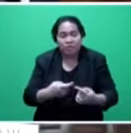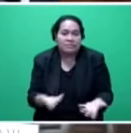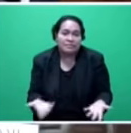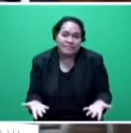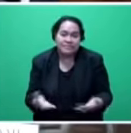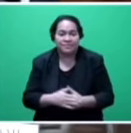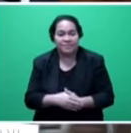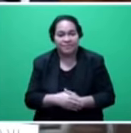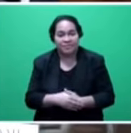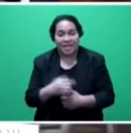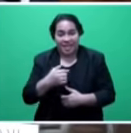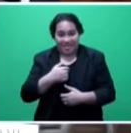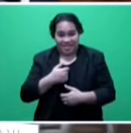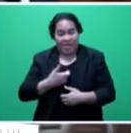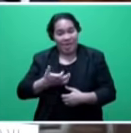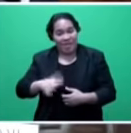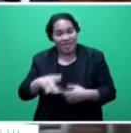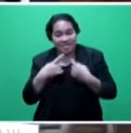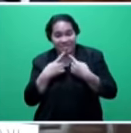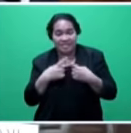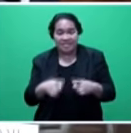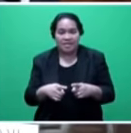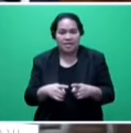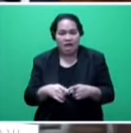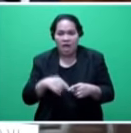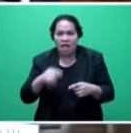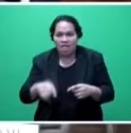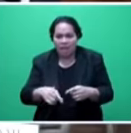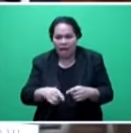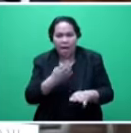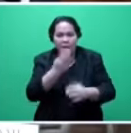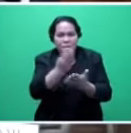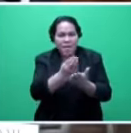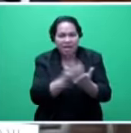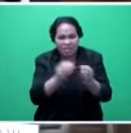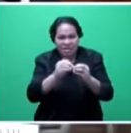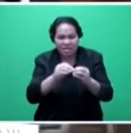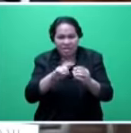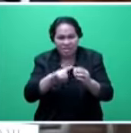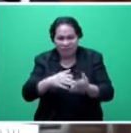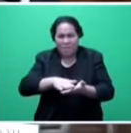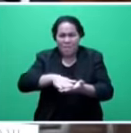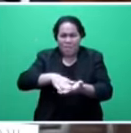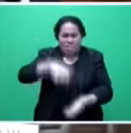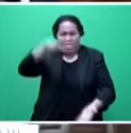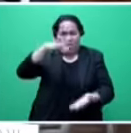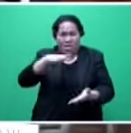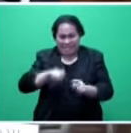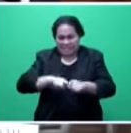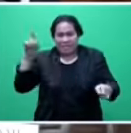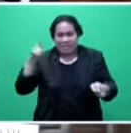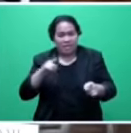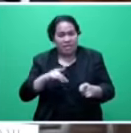As I have mentioned earlier, the budget deficit is so massive and unsustainable. This is because the